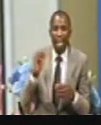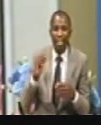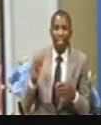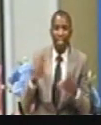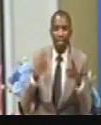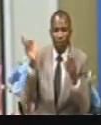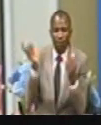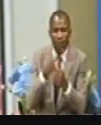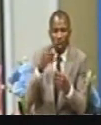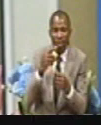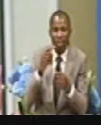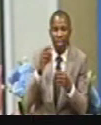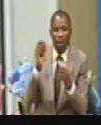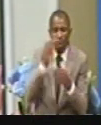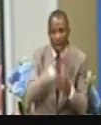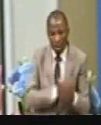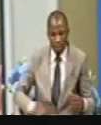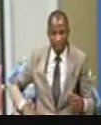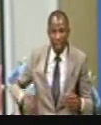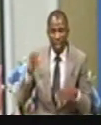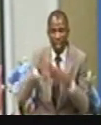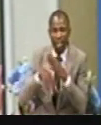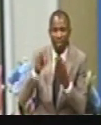2009. The first operation was conducted